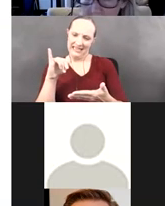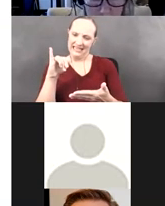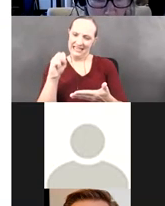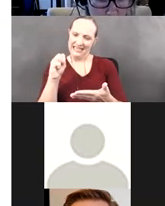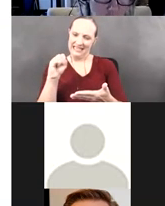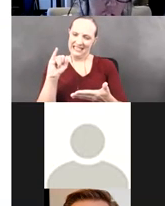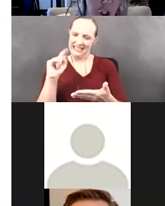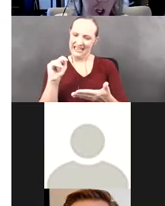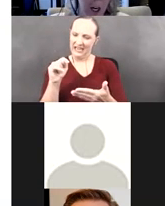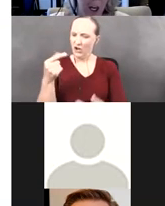grapevine? I'm not sure